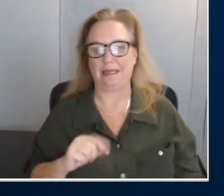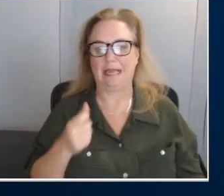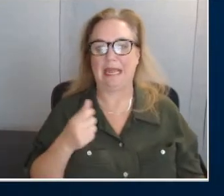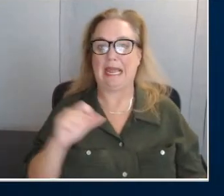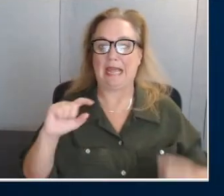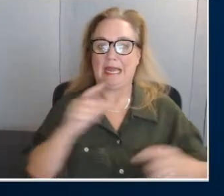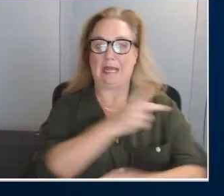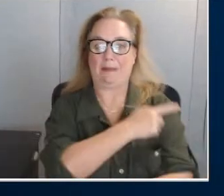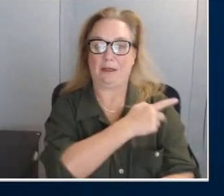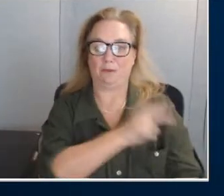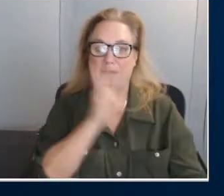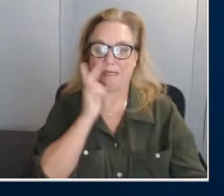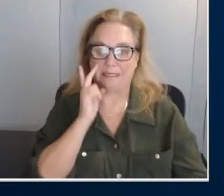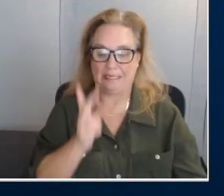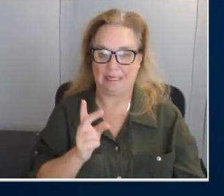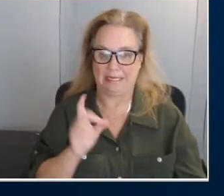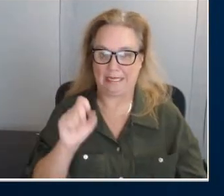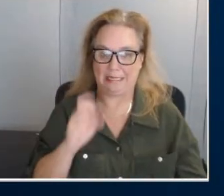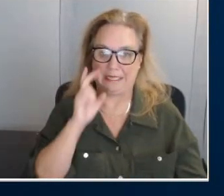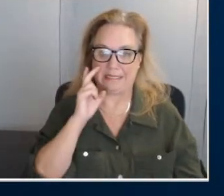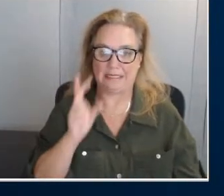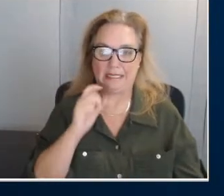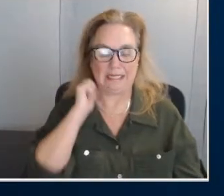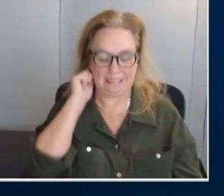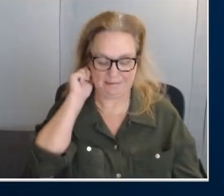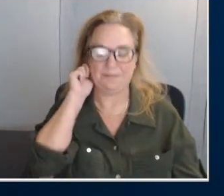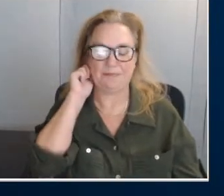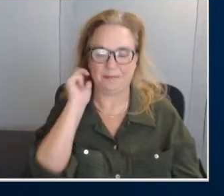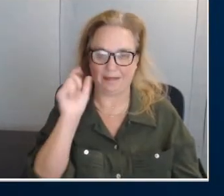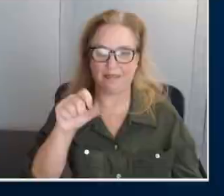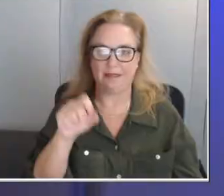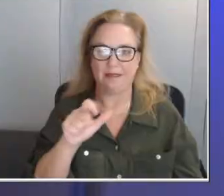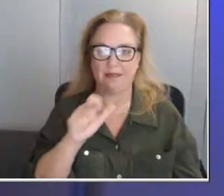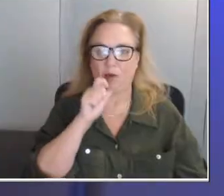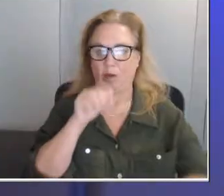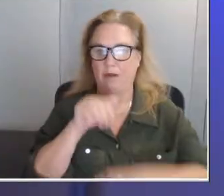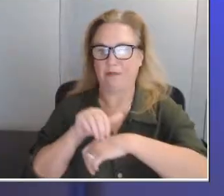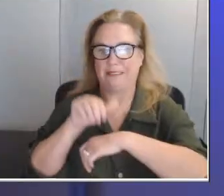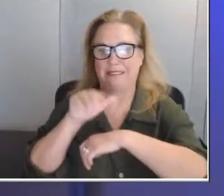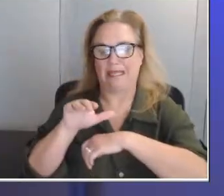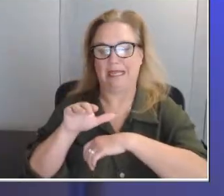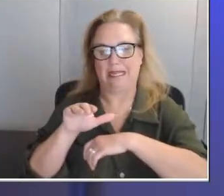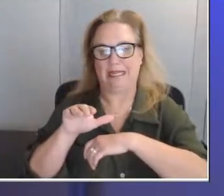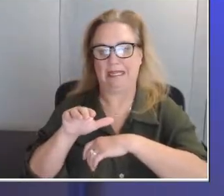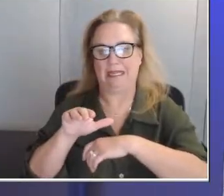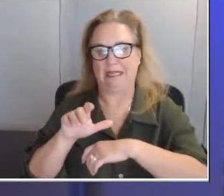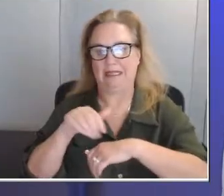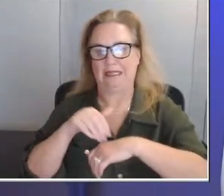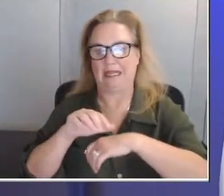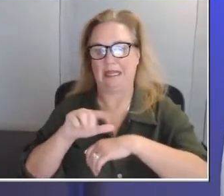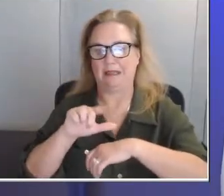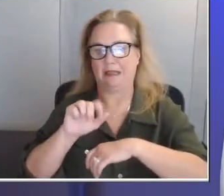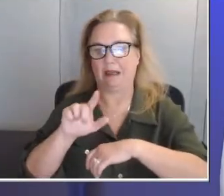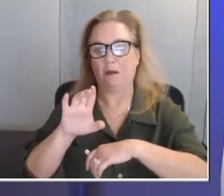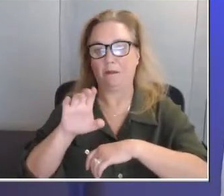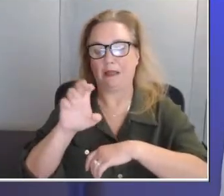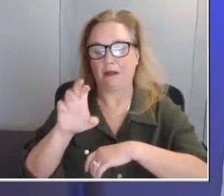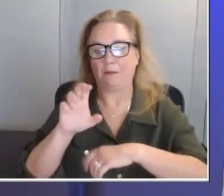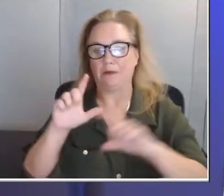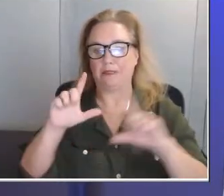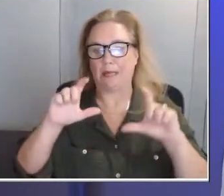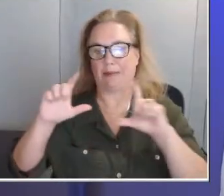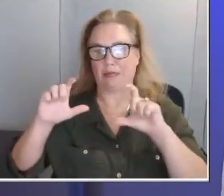see it afterwards? Can they see it? Yes, so we don't send the actual, we don't let them see the actual specimen, but we oftentimes take